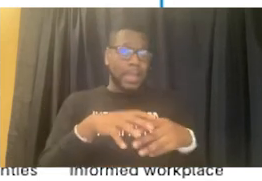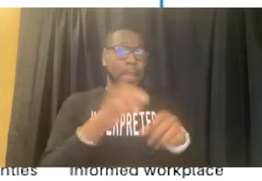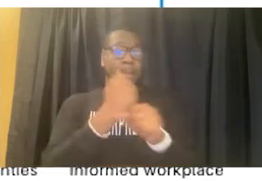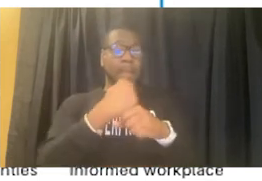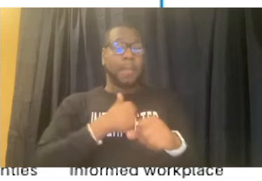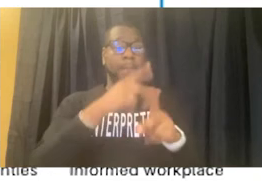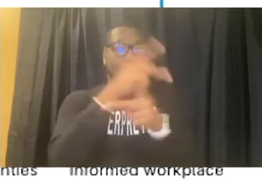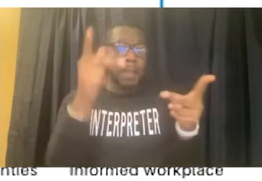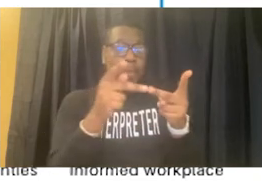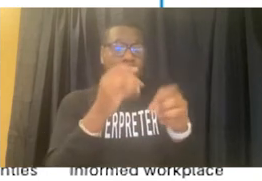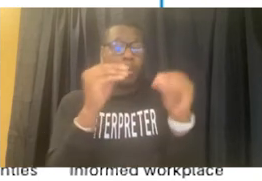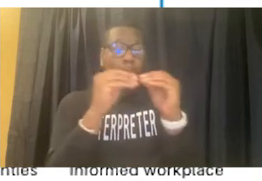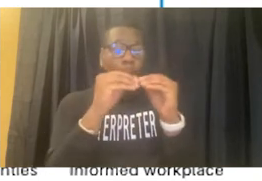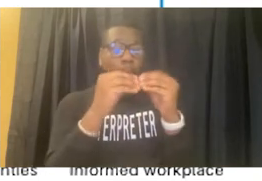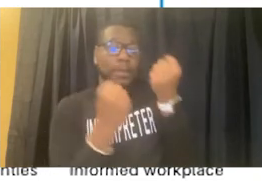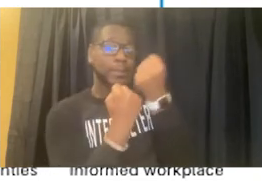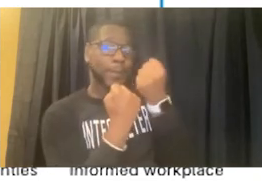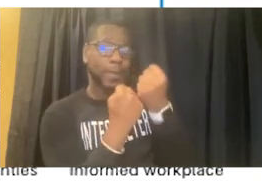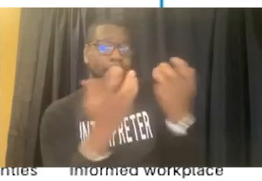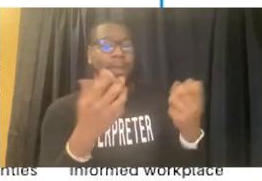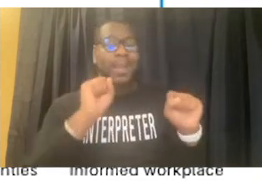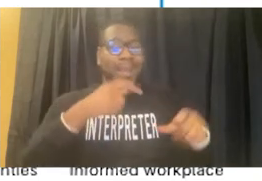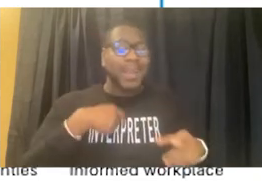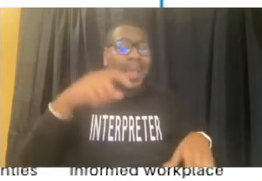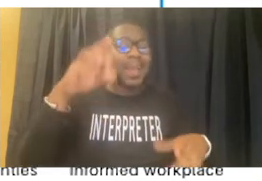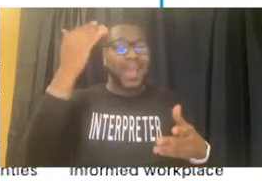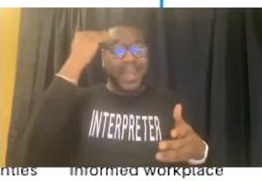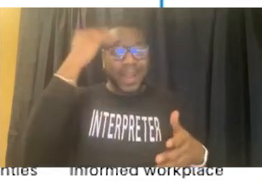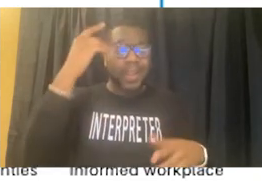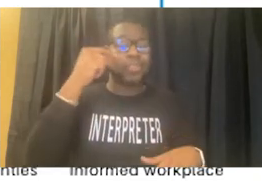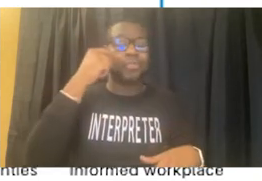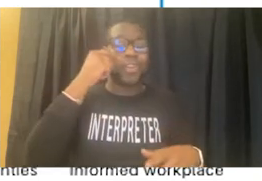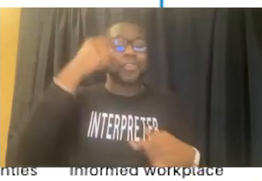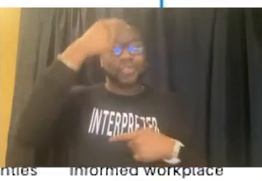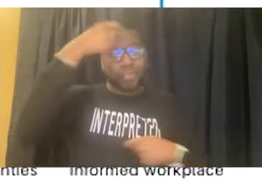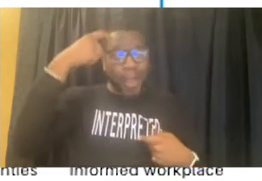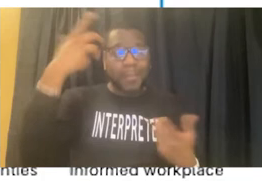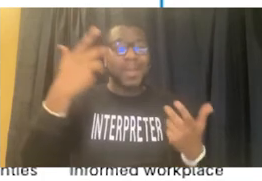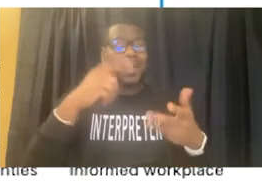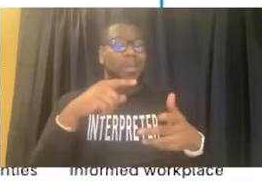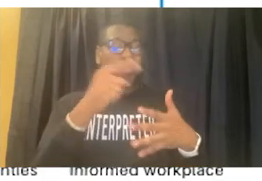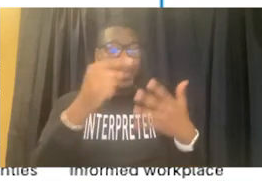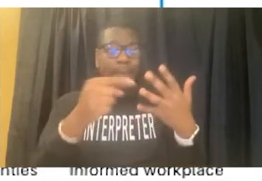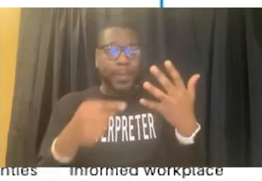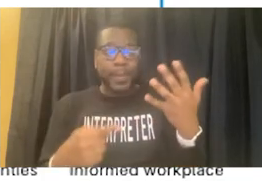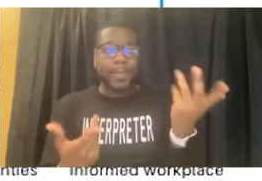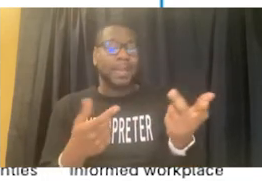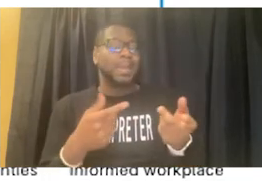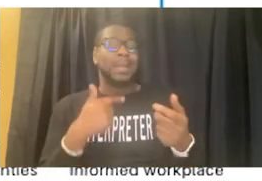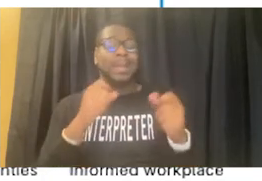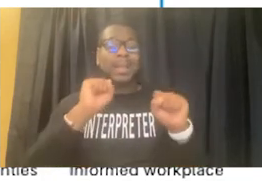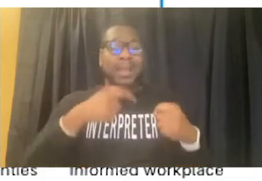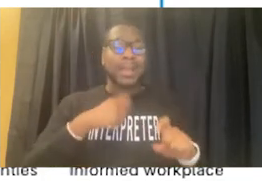when supporting clients? Am I able to acknowledge racial trauma? How am I making these spaces supportive? employment, job